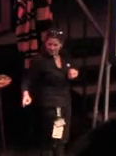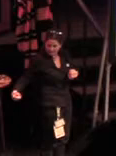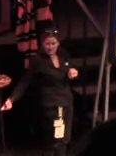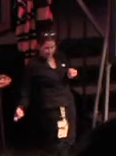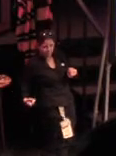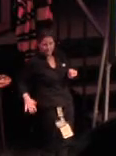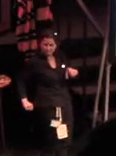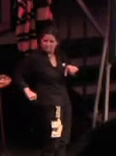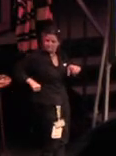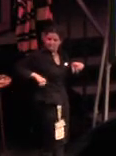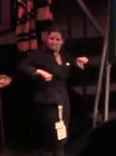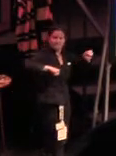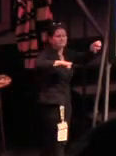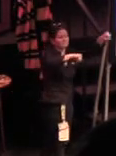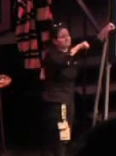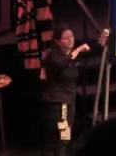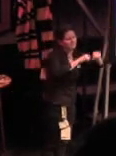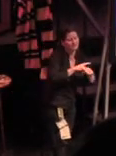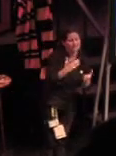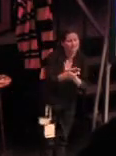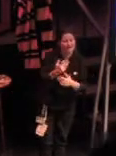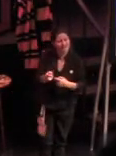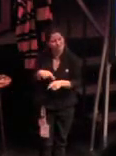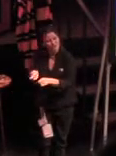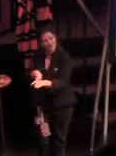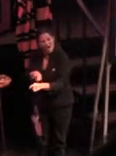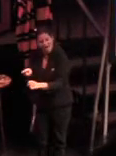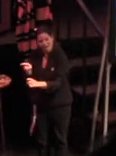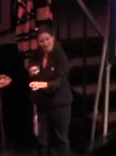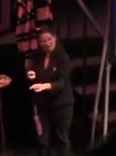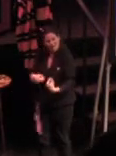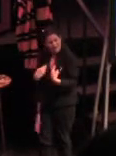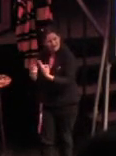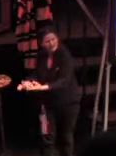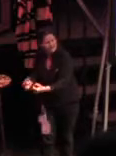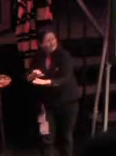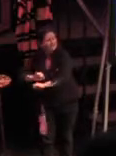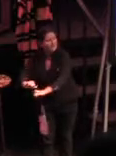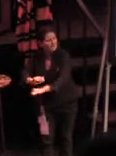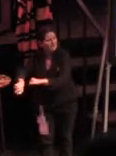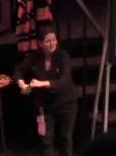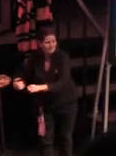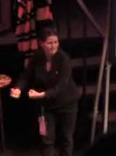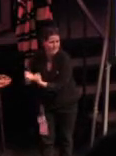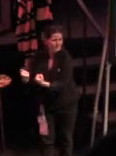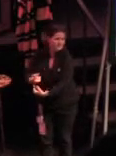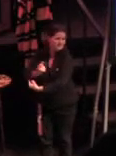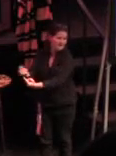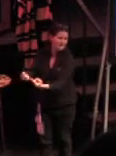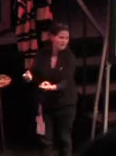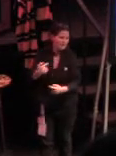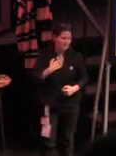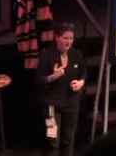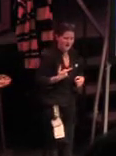agency to my young leaders. It's valuing them for their time and paying them. And it's putting them in positions of power. Because you could argue and say,